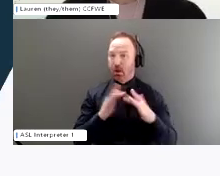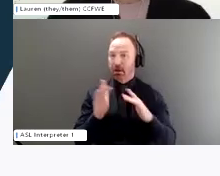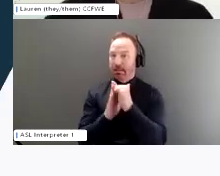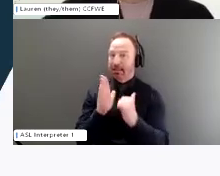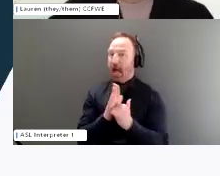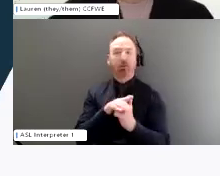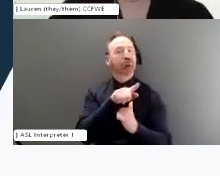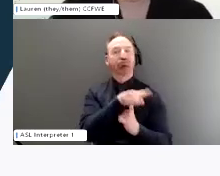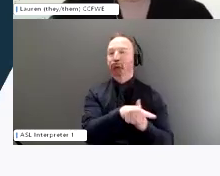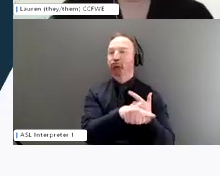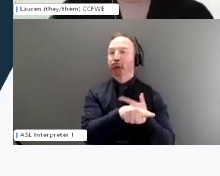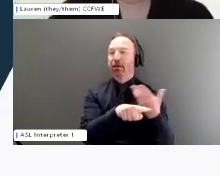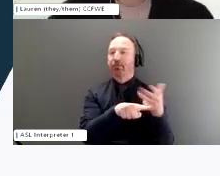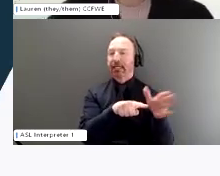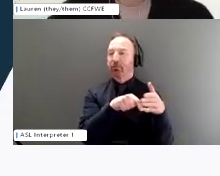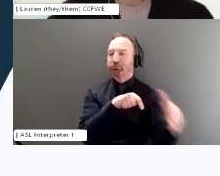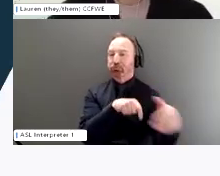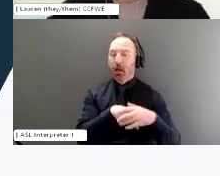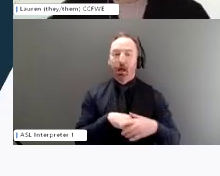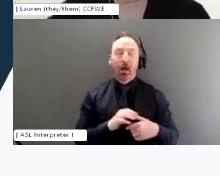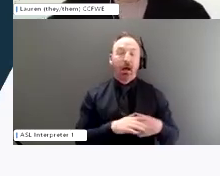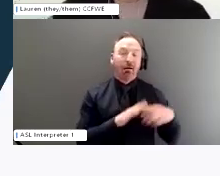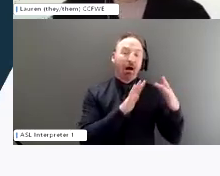reminds survivors to update